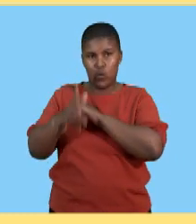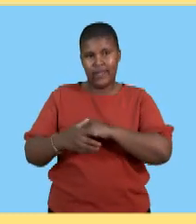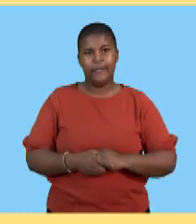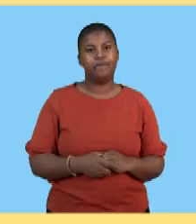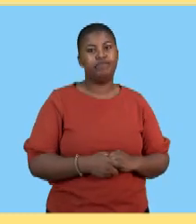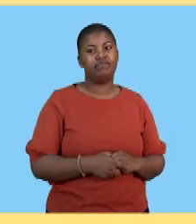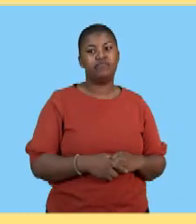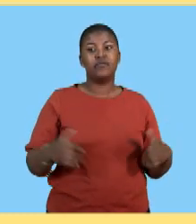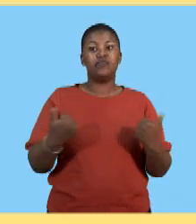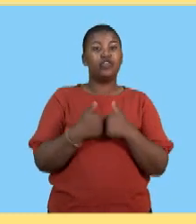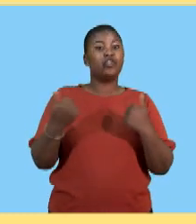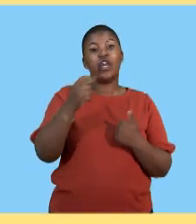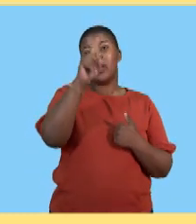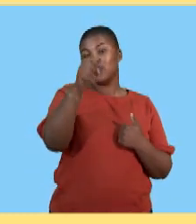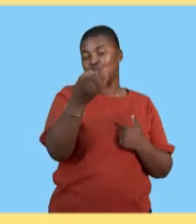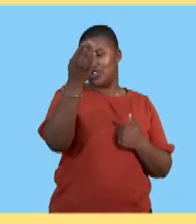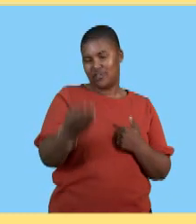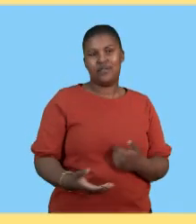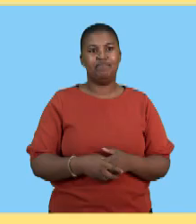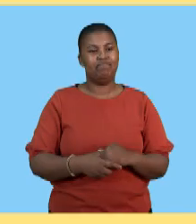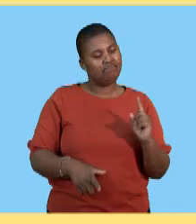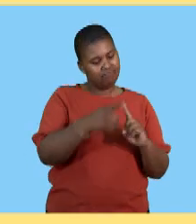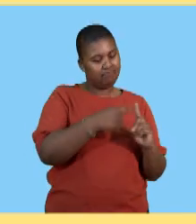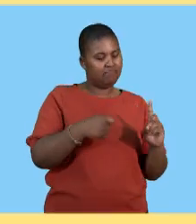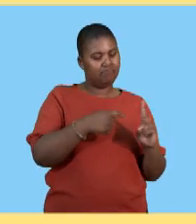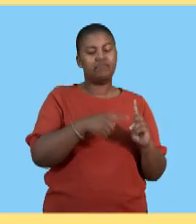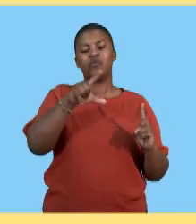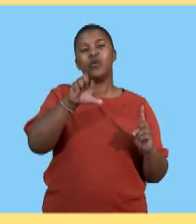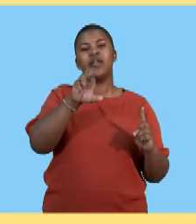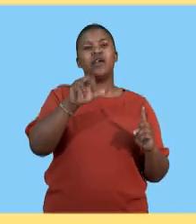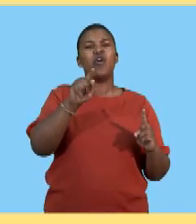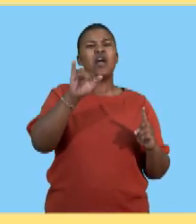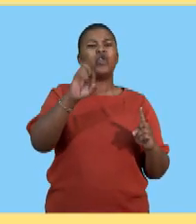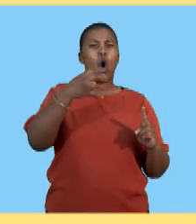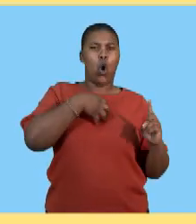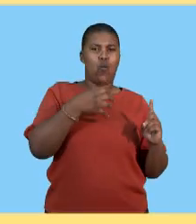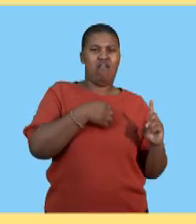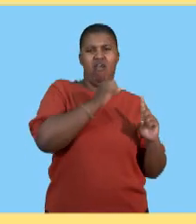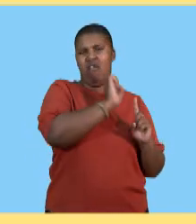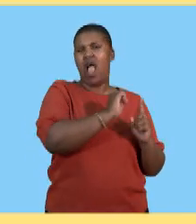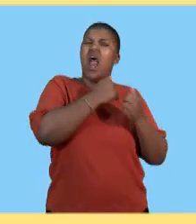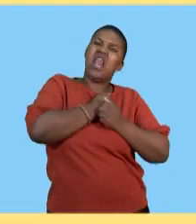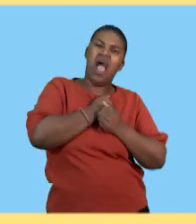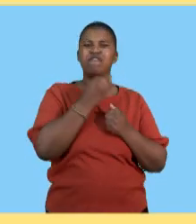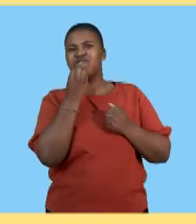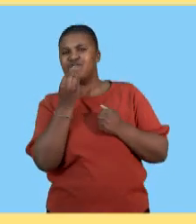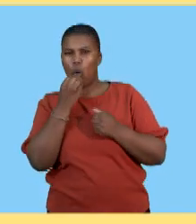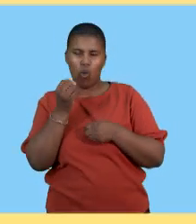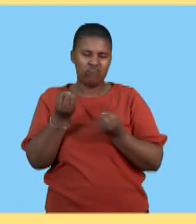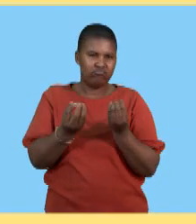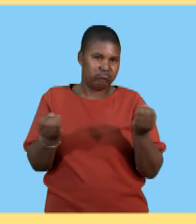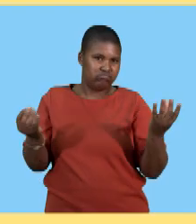I have a challenge question for you, and it reads, Lerato, the owner of Love Food Suppliers, has an investment